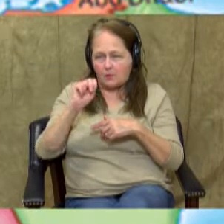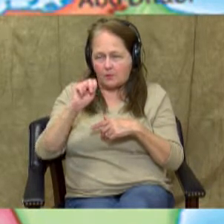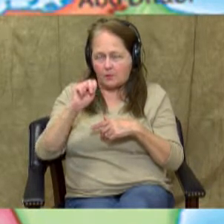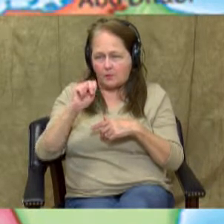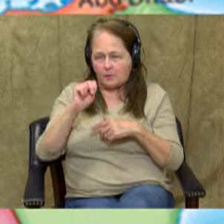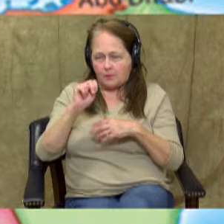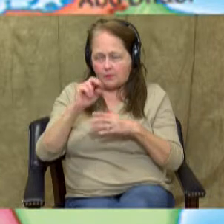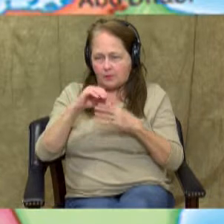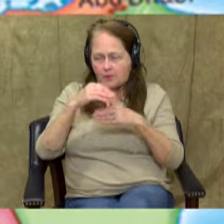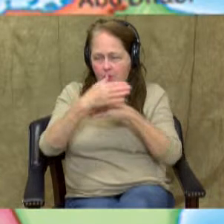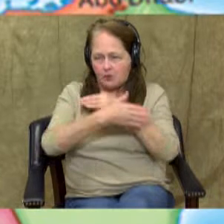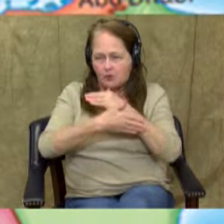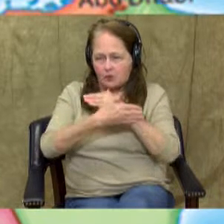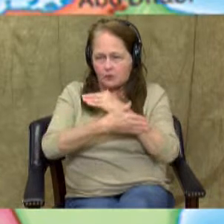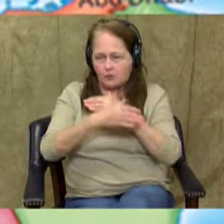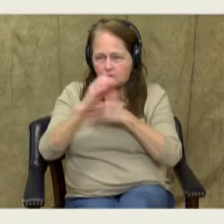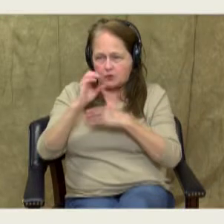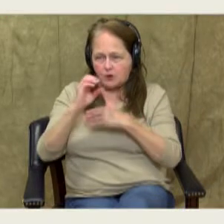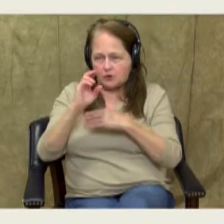of Qatar, or Qatar.